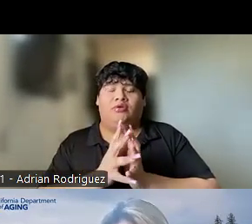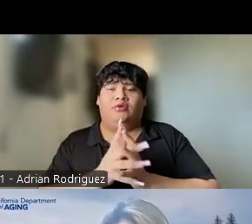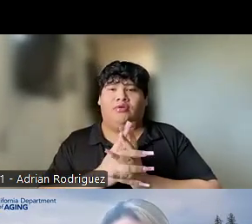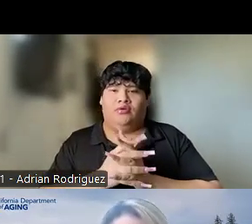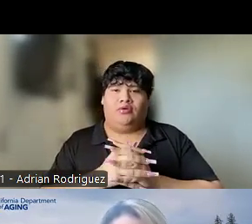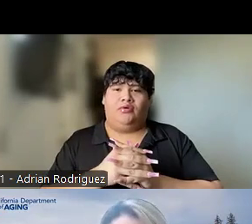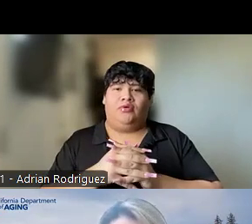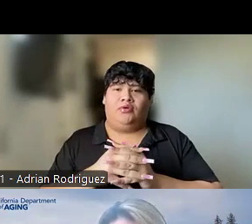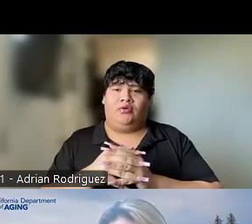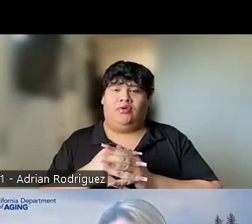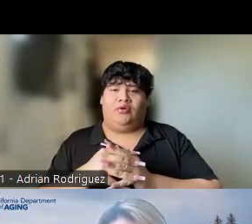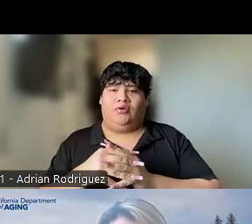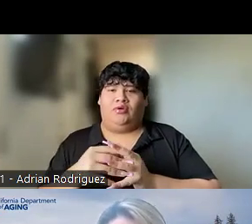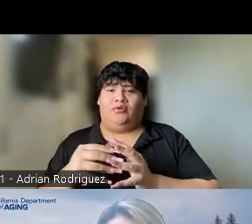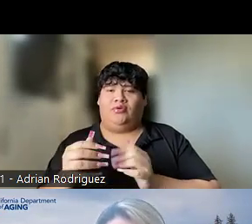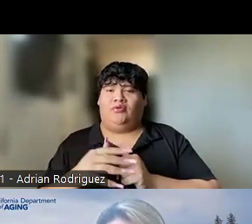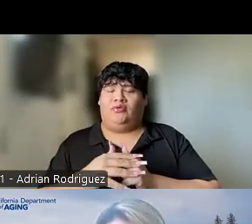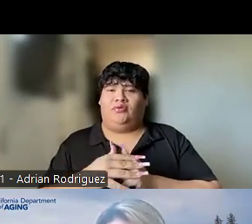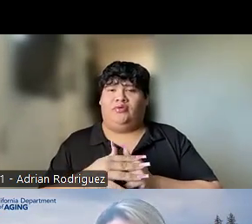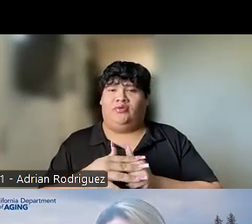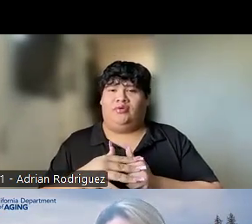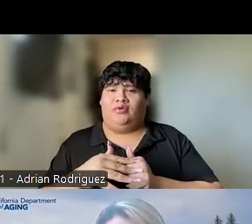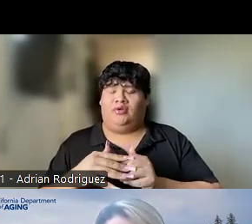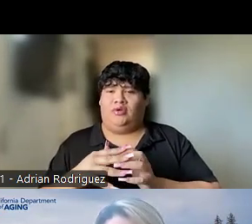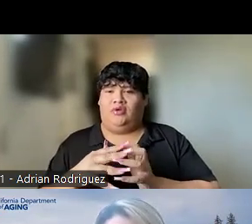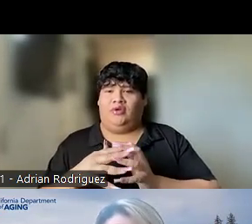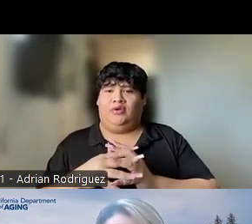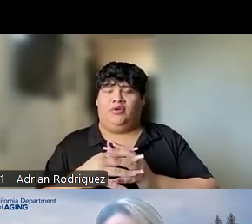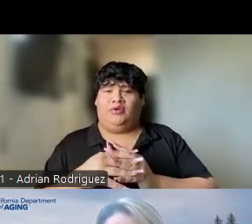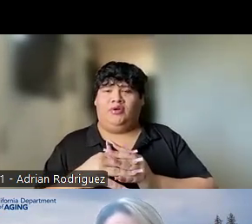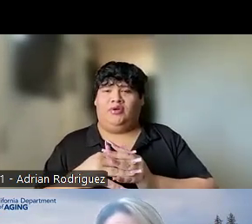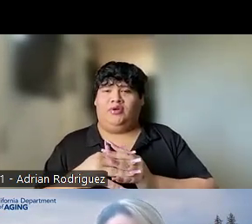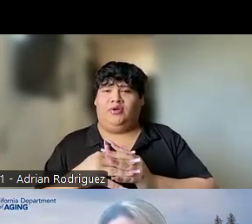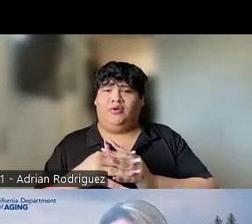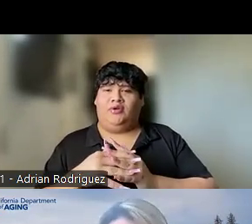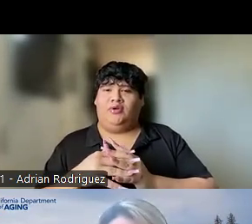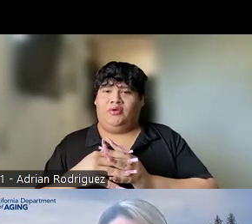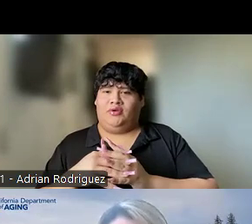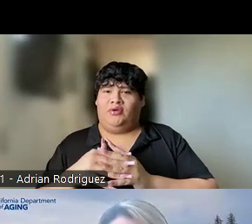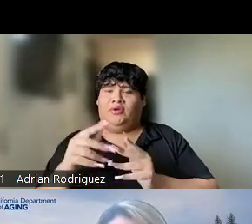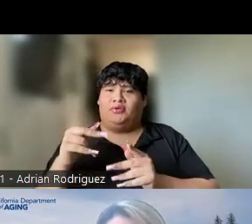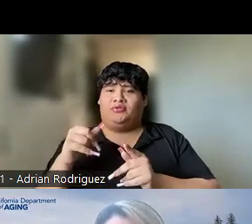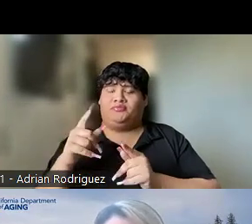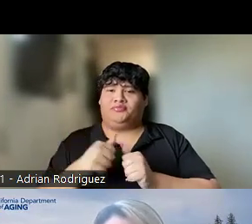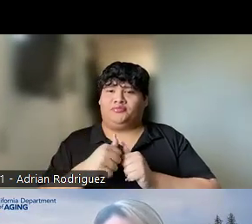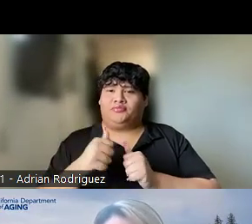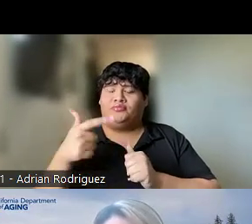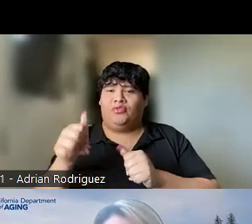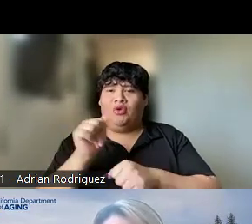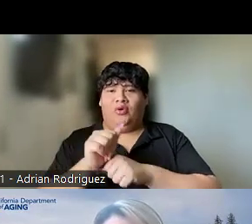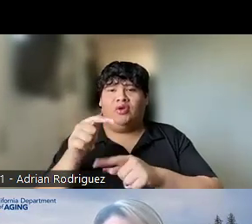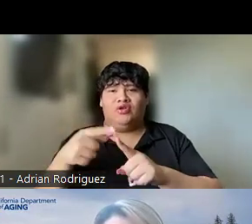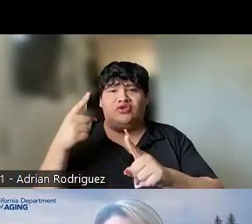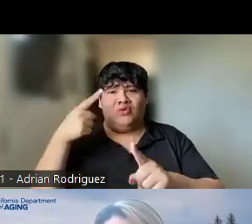intellectual and developmental disabilities and support their caregivers. As part of this initiative, we're going to include